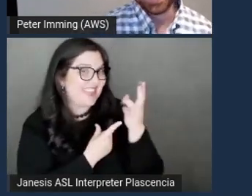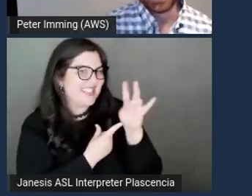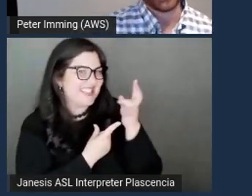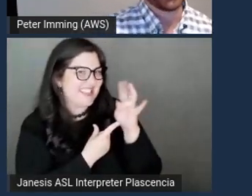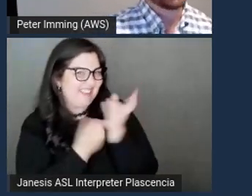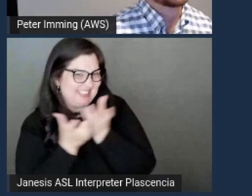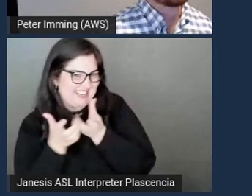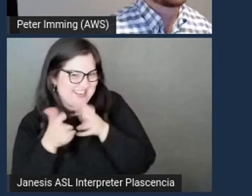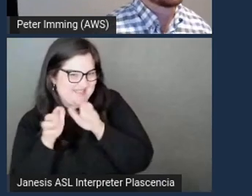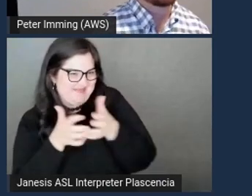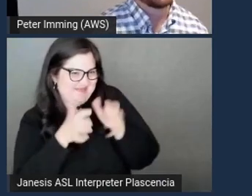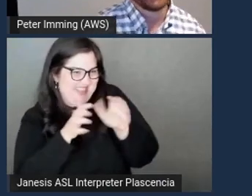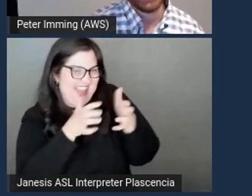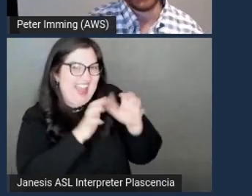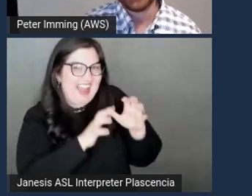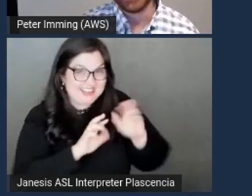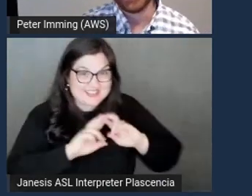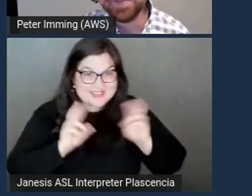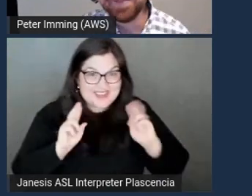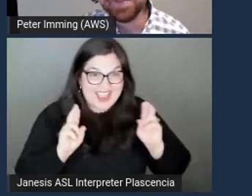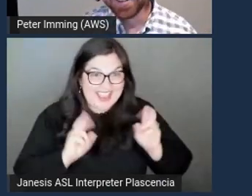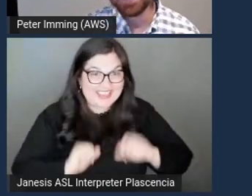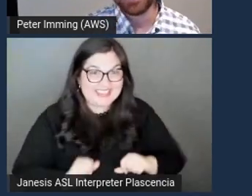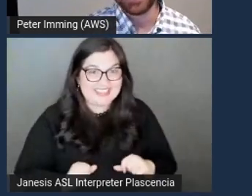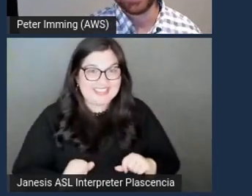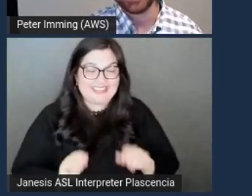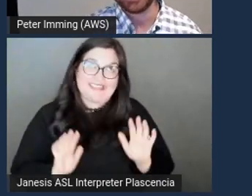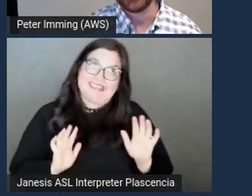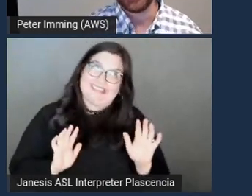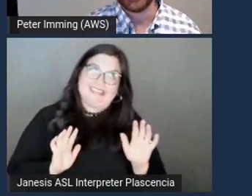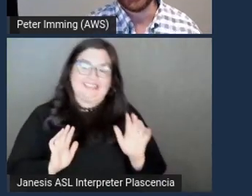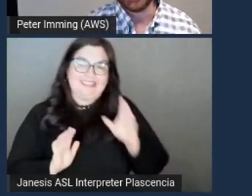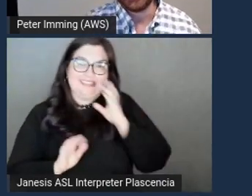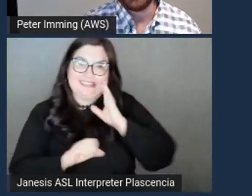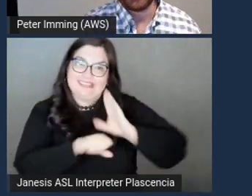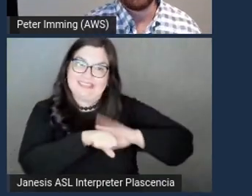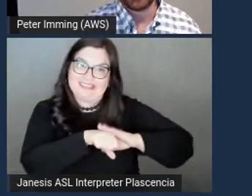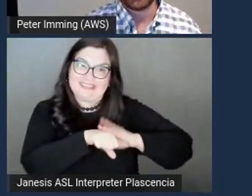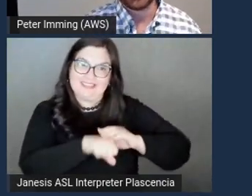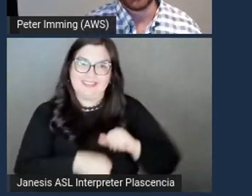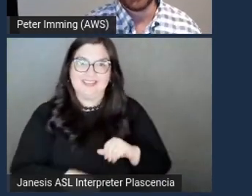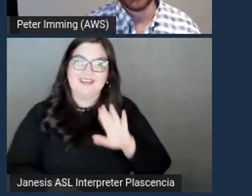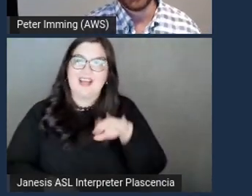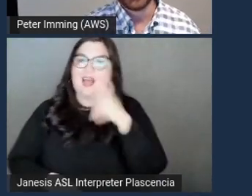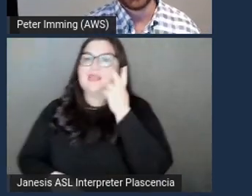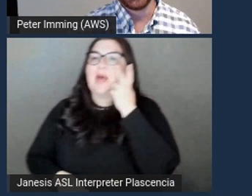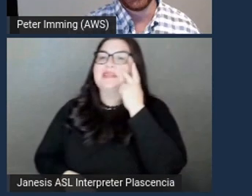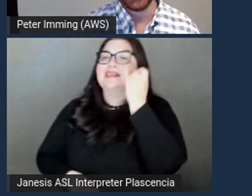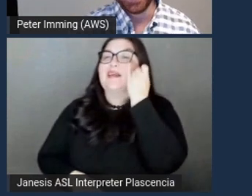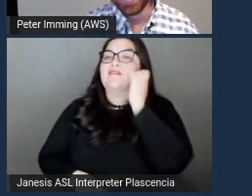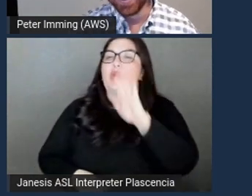bucket. It's a little spider webby. Let's take a look here. Let's see if your laptop survives.